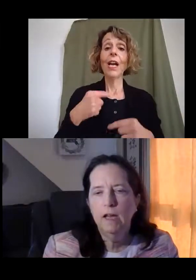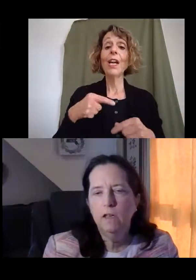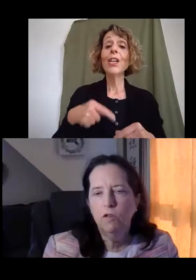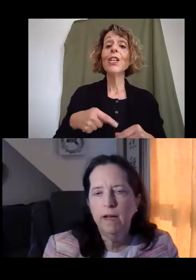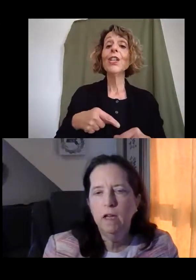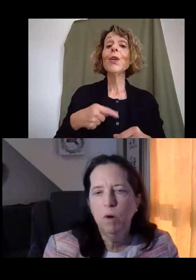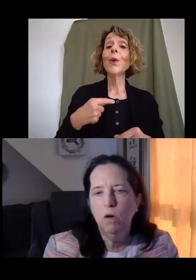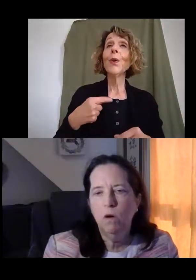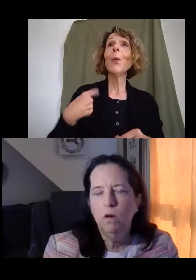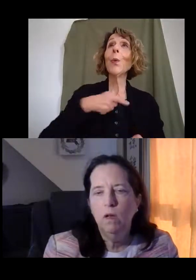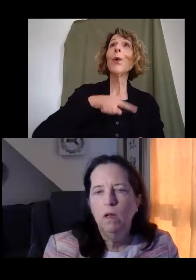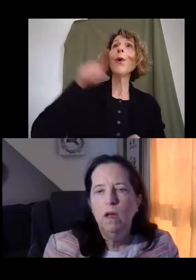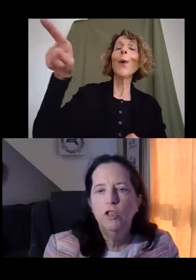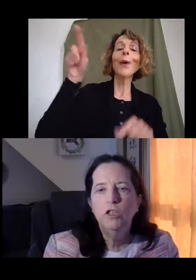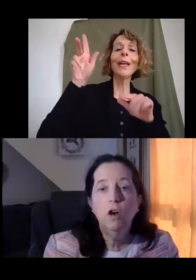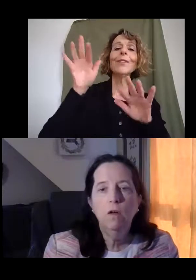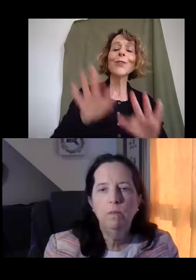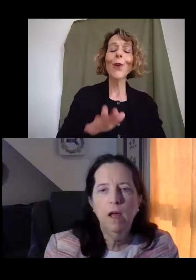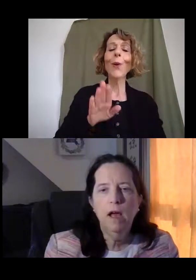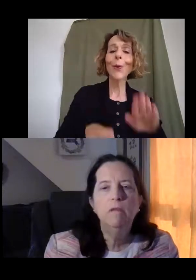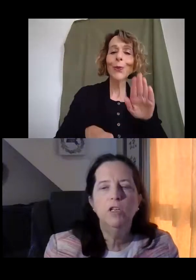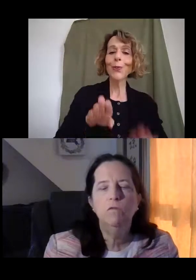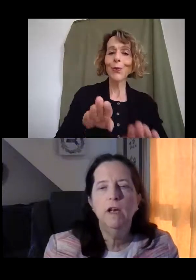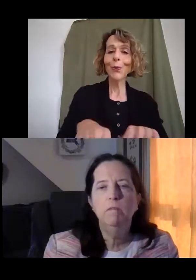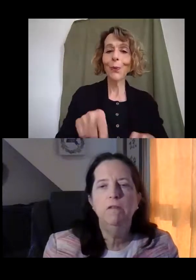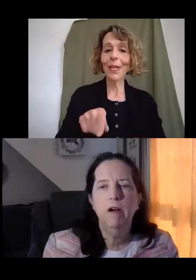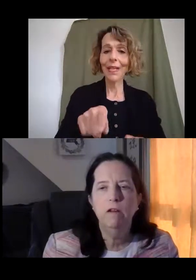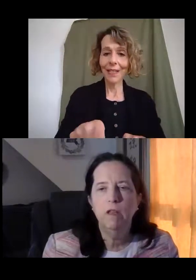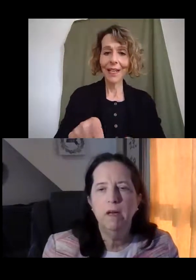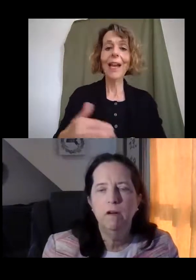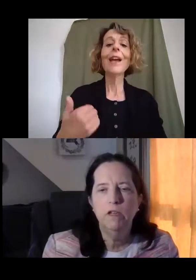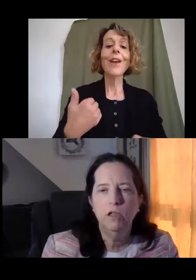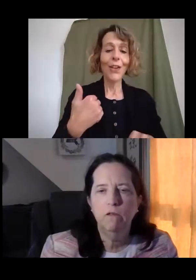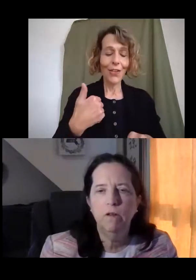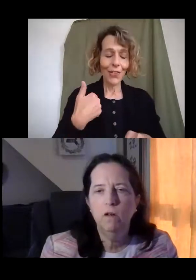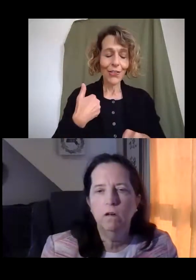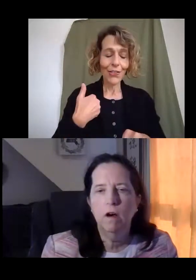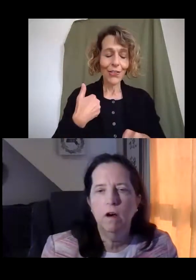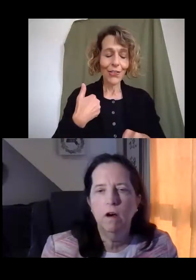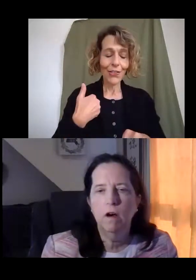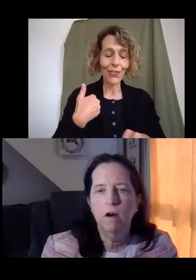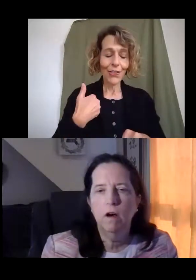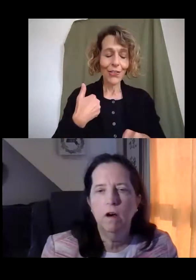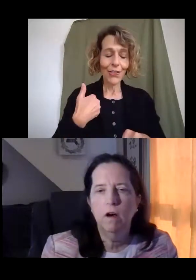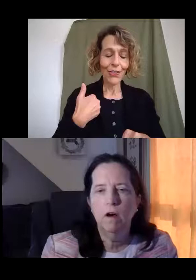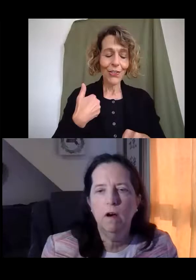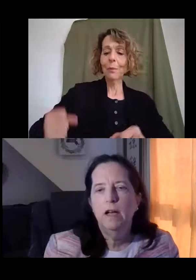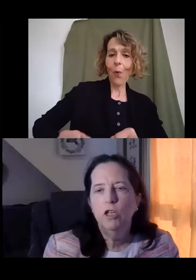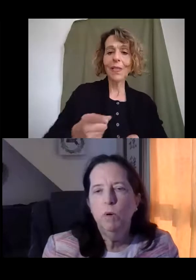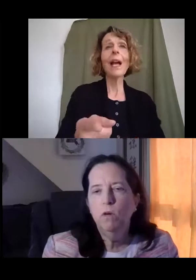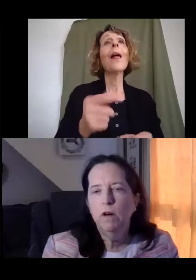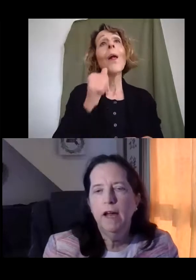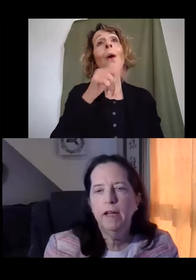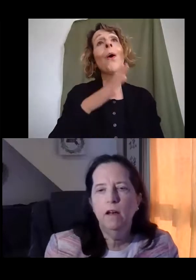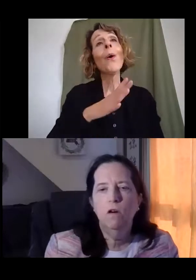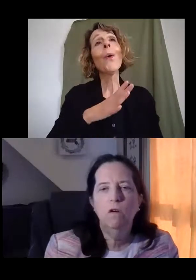has a trekking pole. She's totally blind, but she wanted to be funny with me when I took the photograph. That she